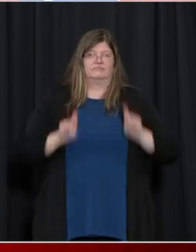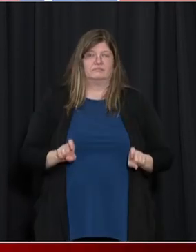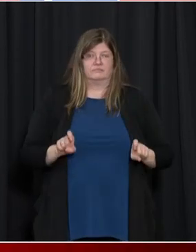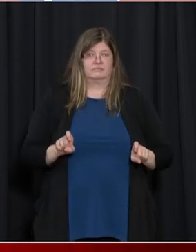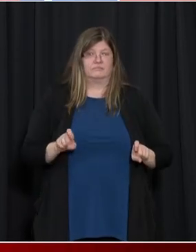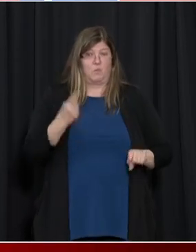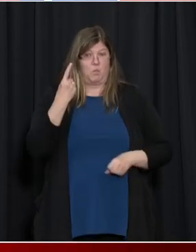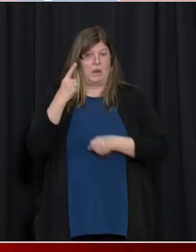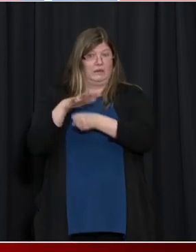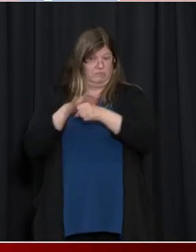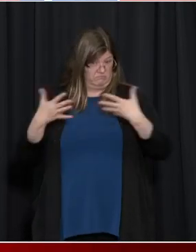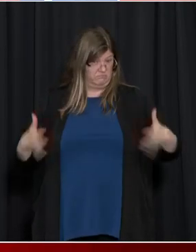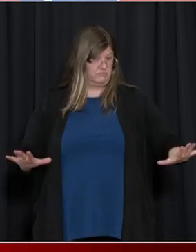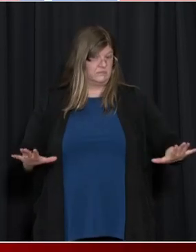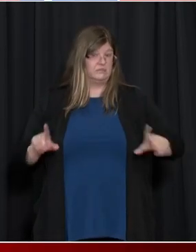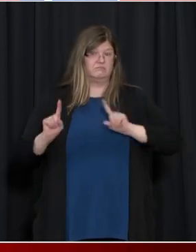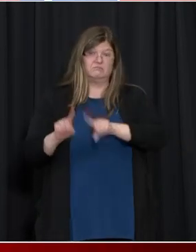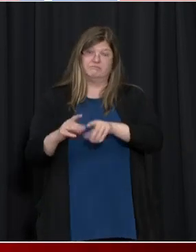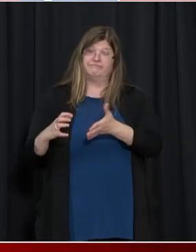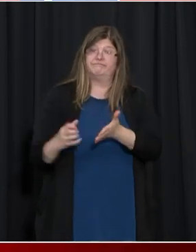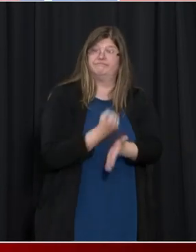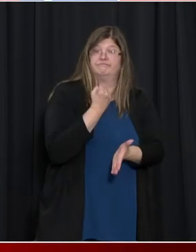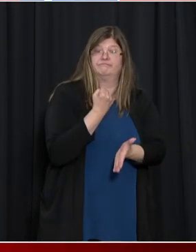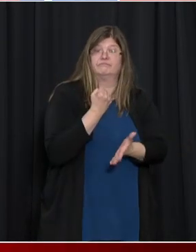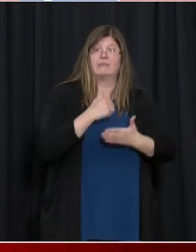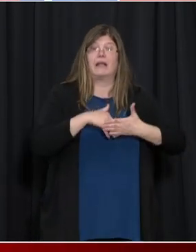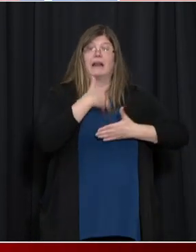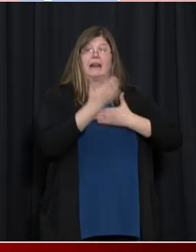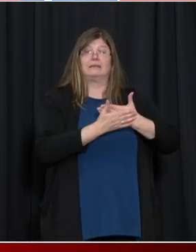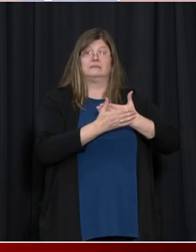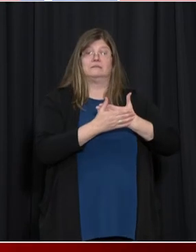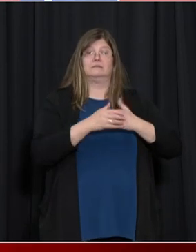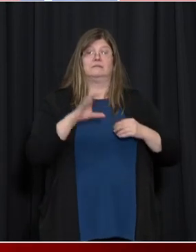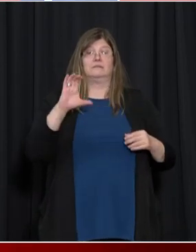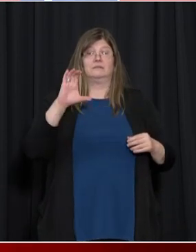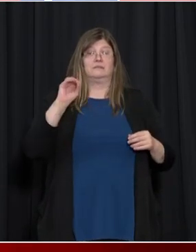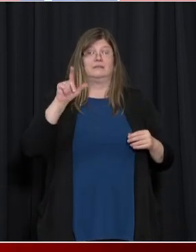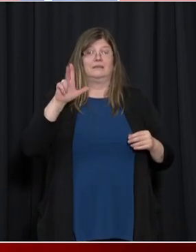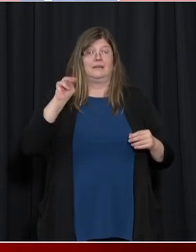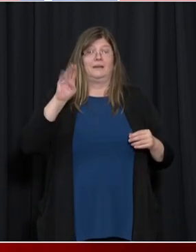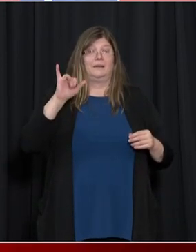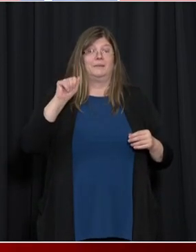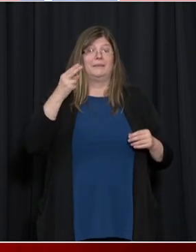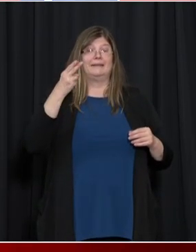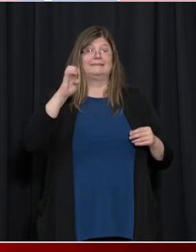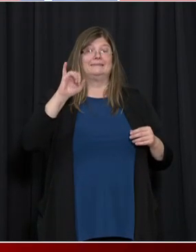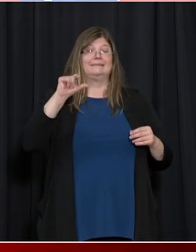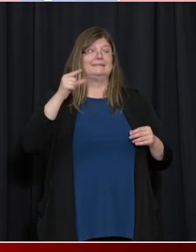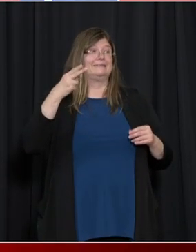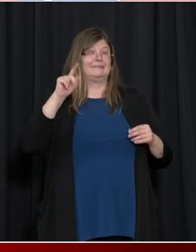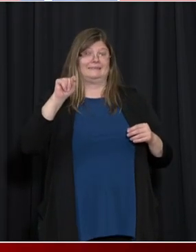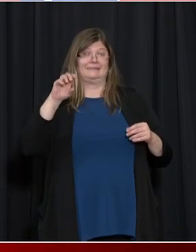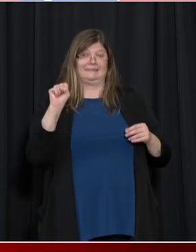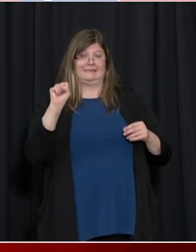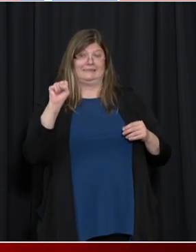going to be in Columbia Heights this weekend, and then we'll also be